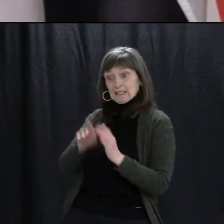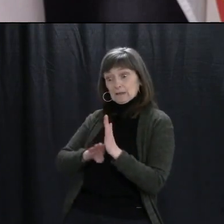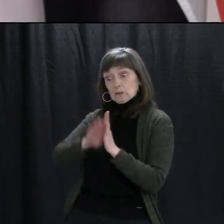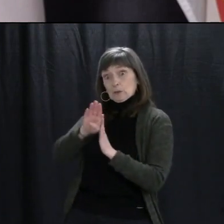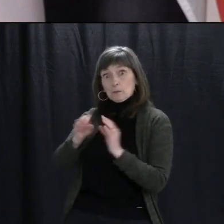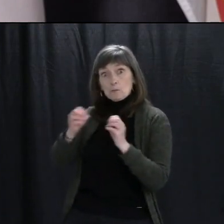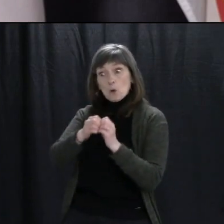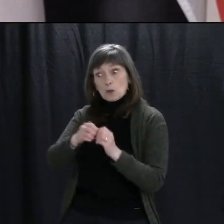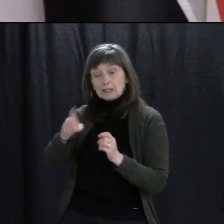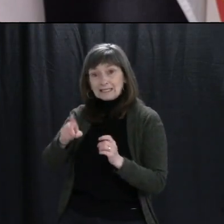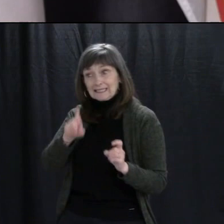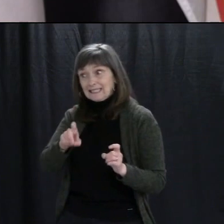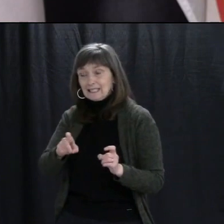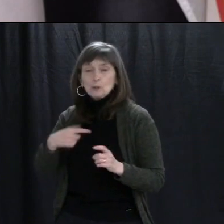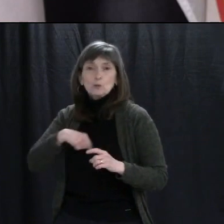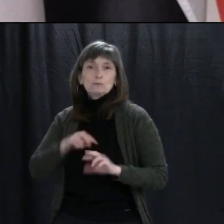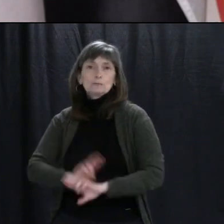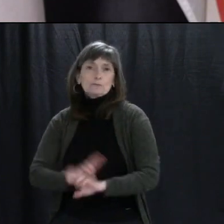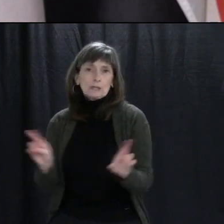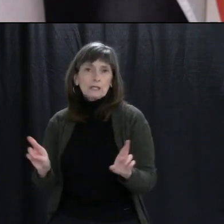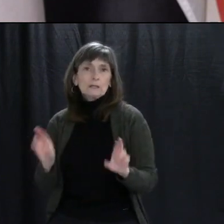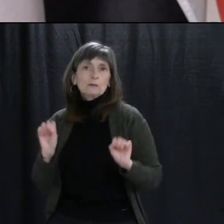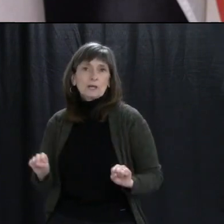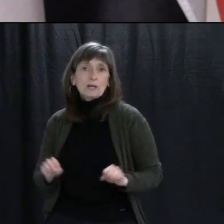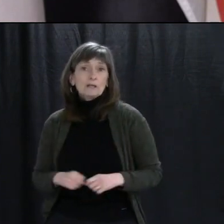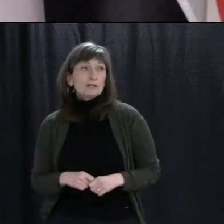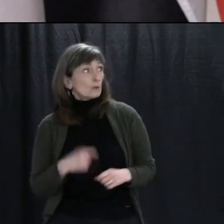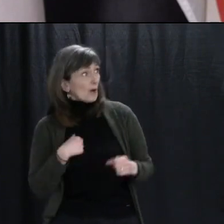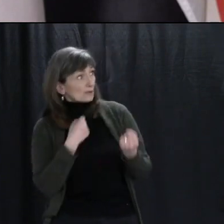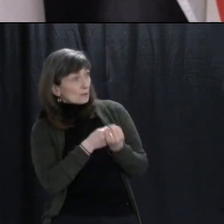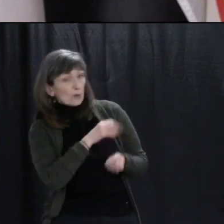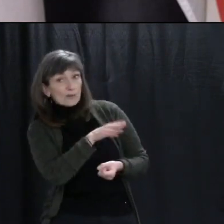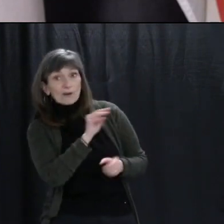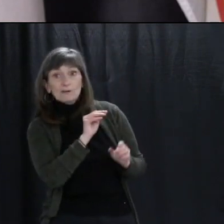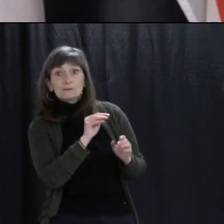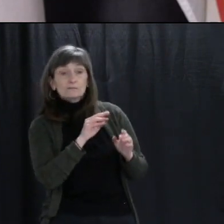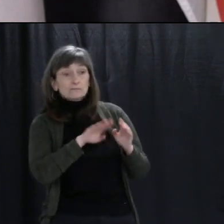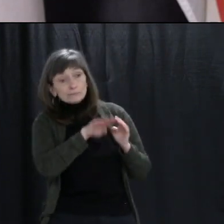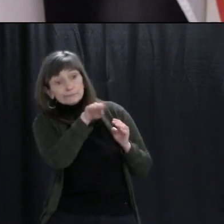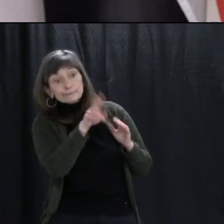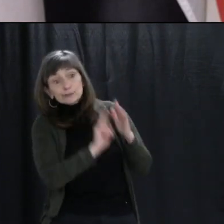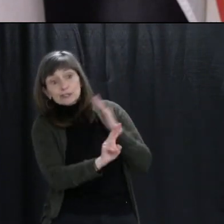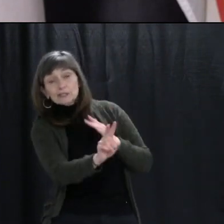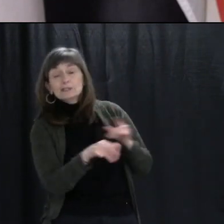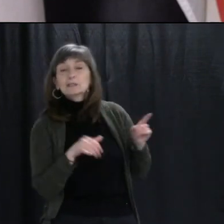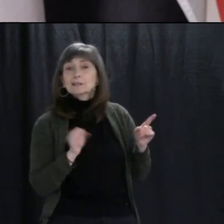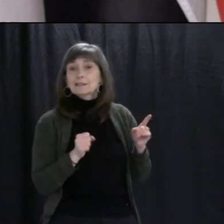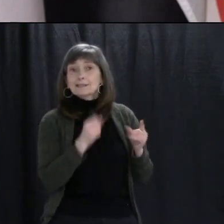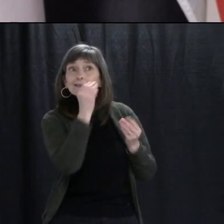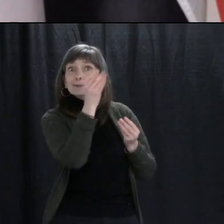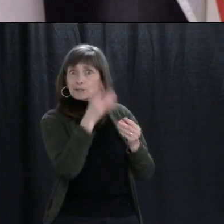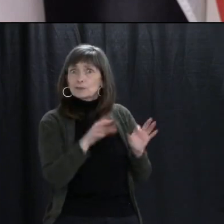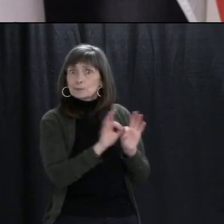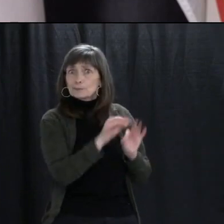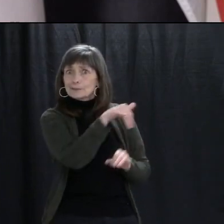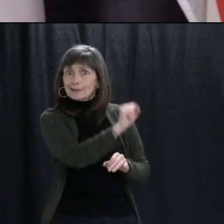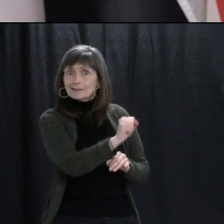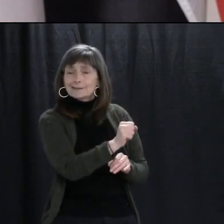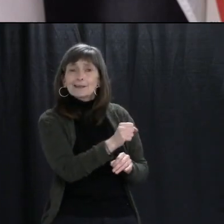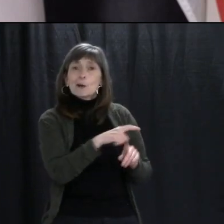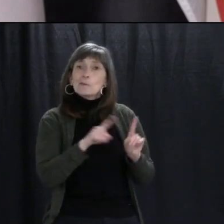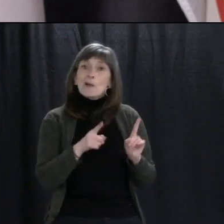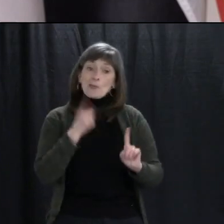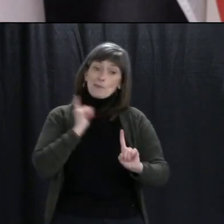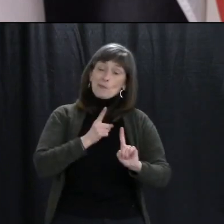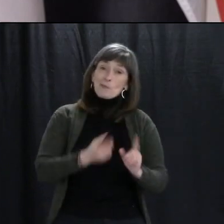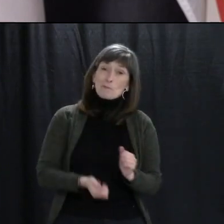care services for us. So, would I be supportive? Yes, I would be. Information is an important piece of this, but most important is